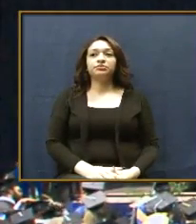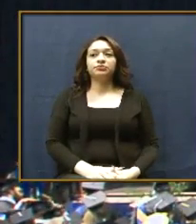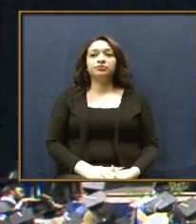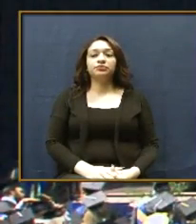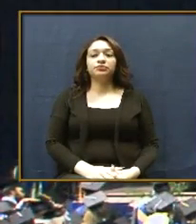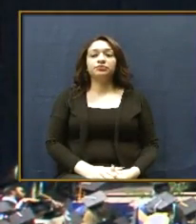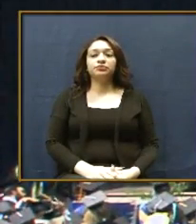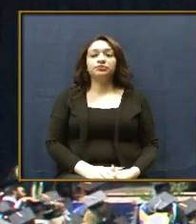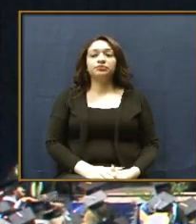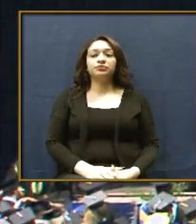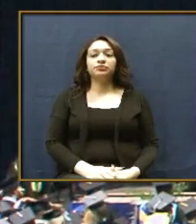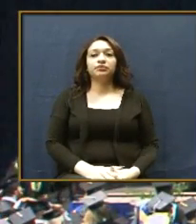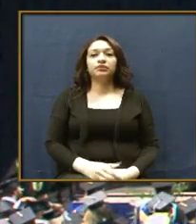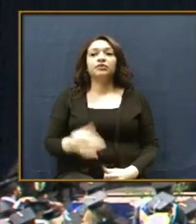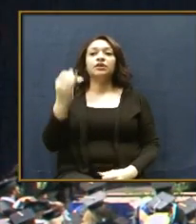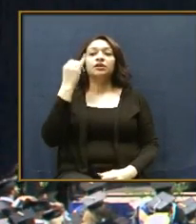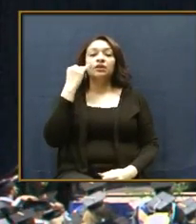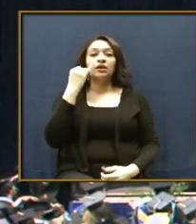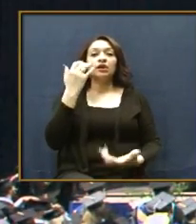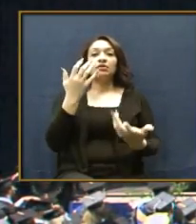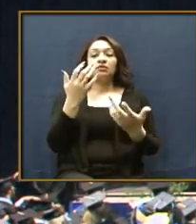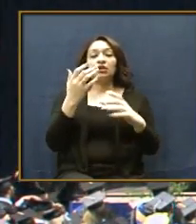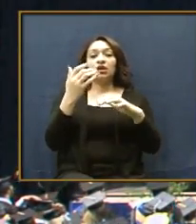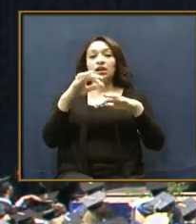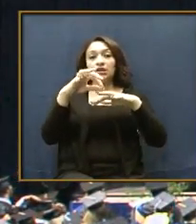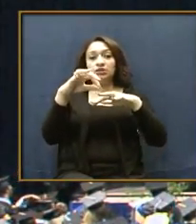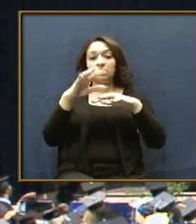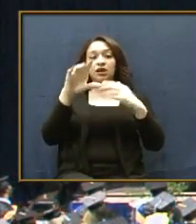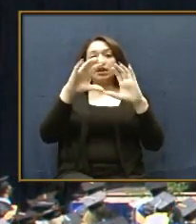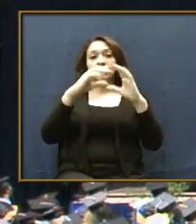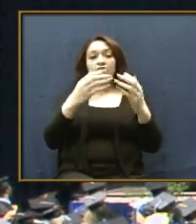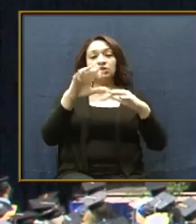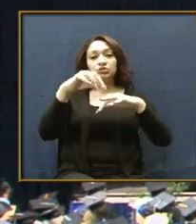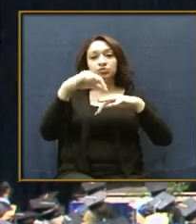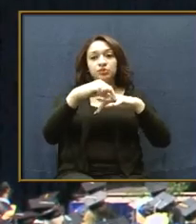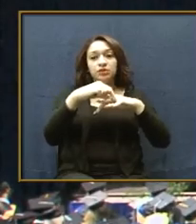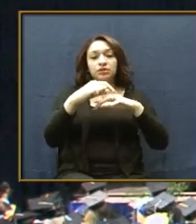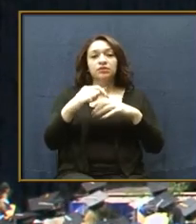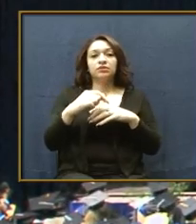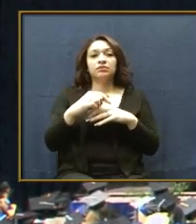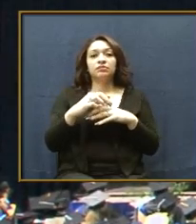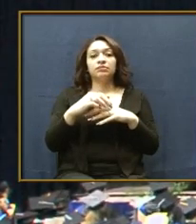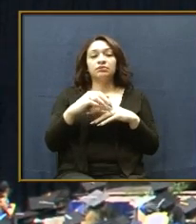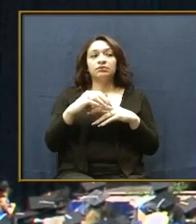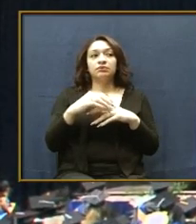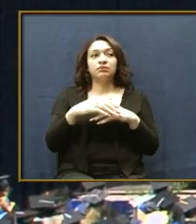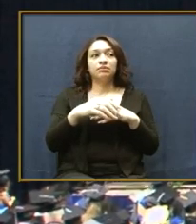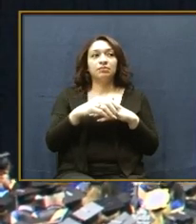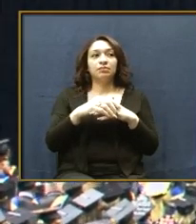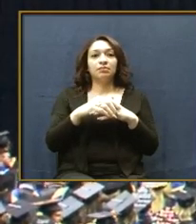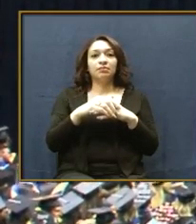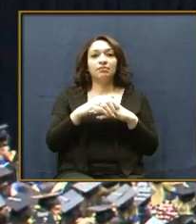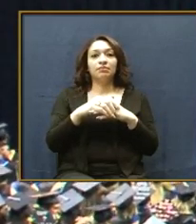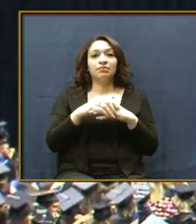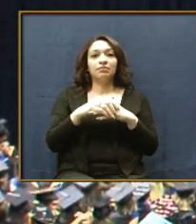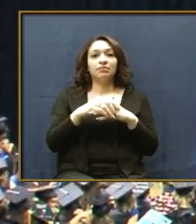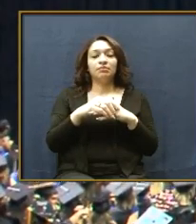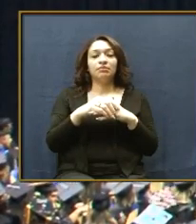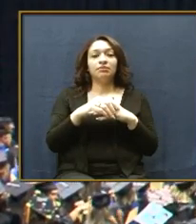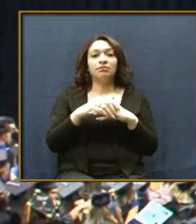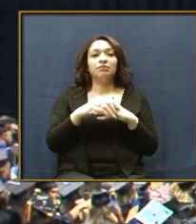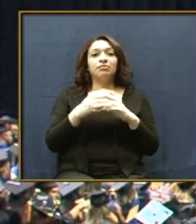If you have a now turn your ring to signify your status as alumni of Angelo State University.